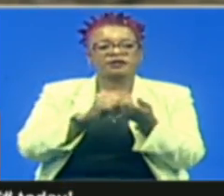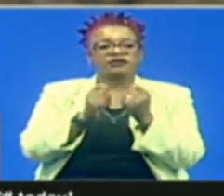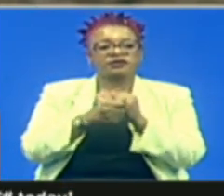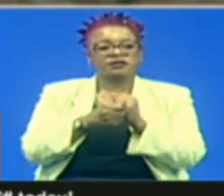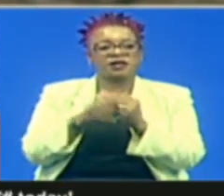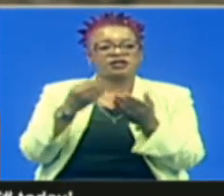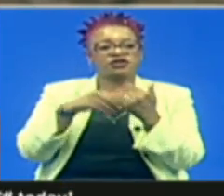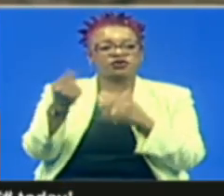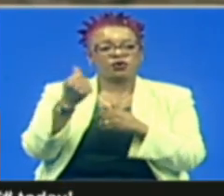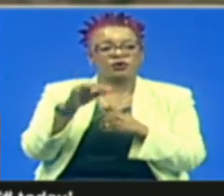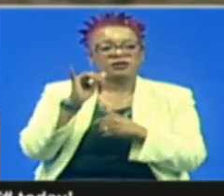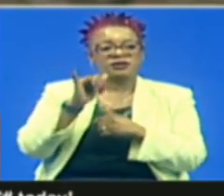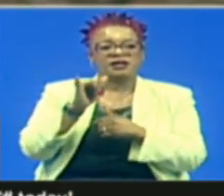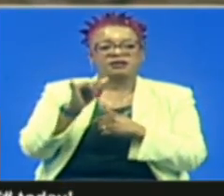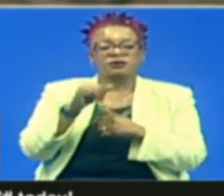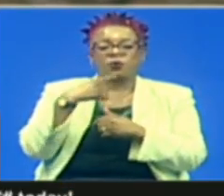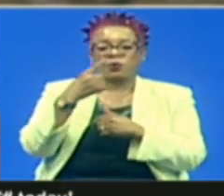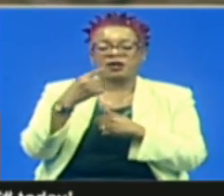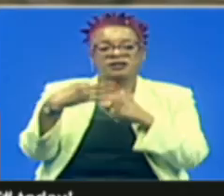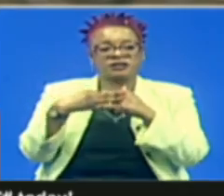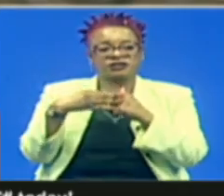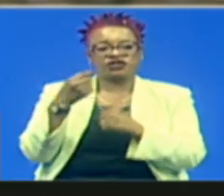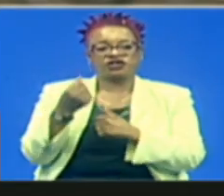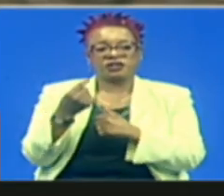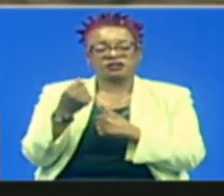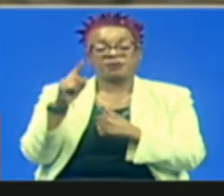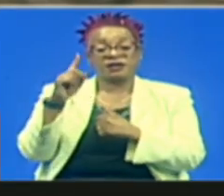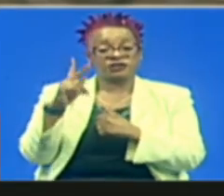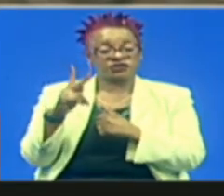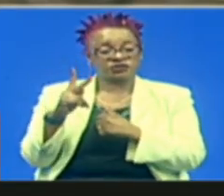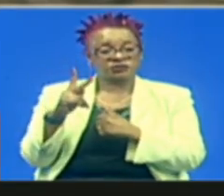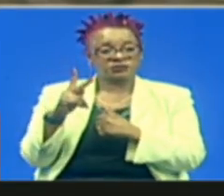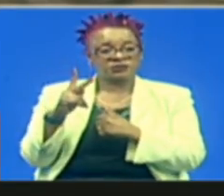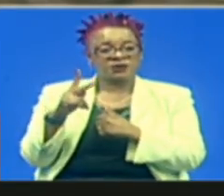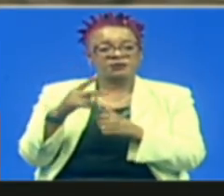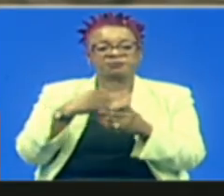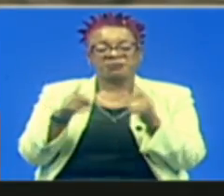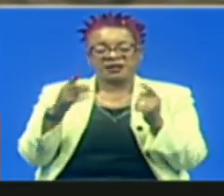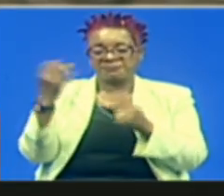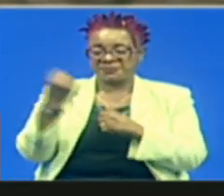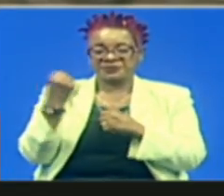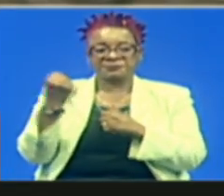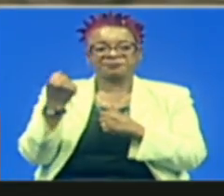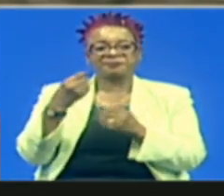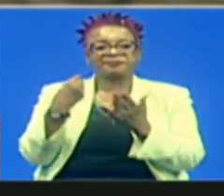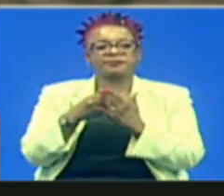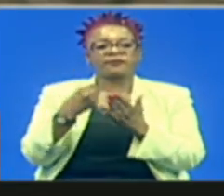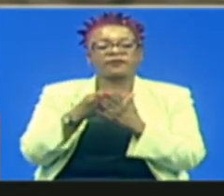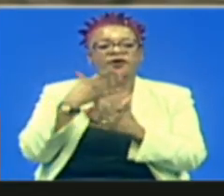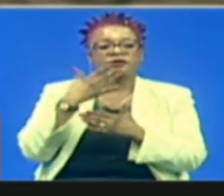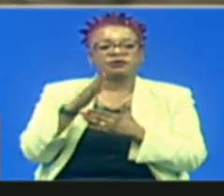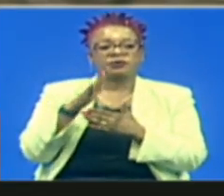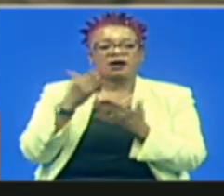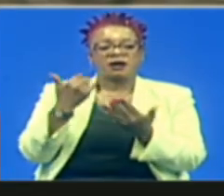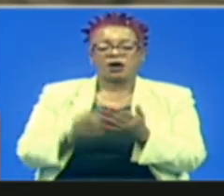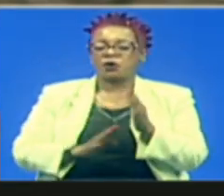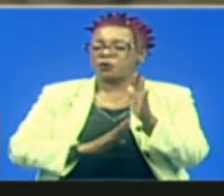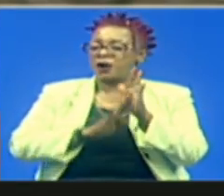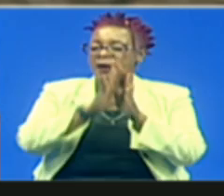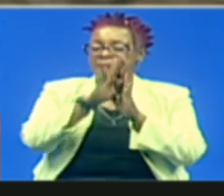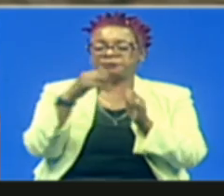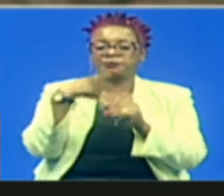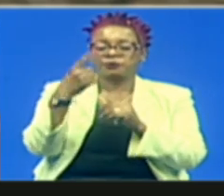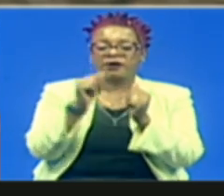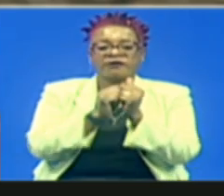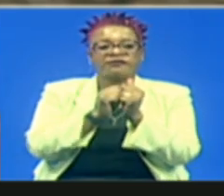the sweetener average at 108 shillings per kilogram. By May, the price of sugar on the shelf had shot up to